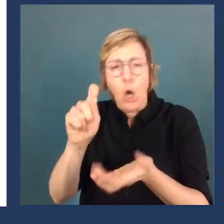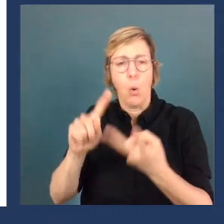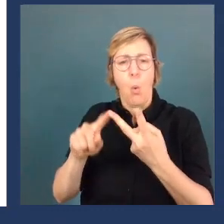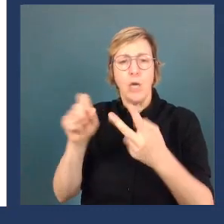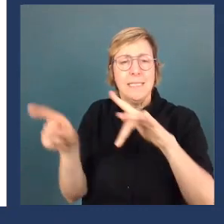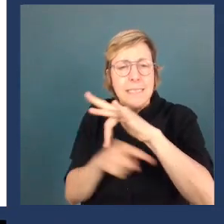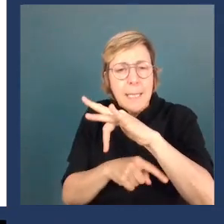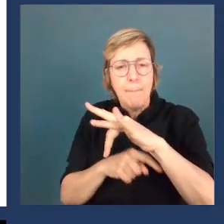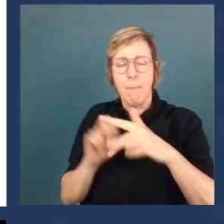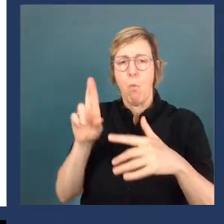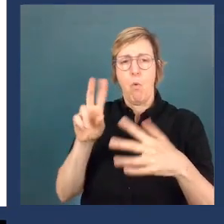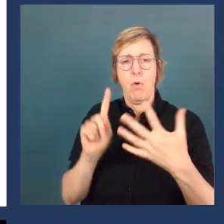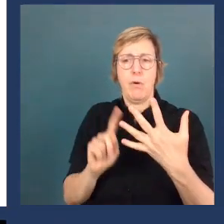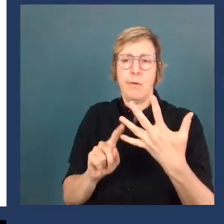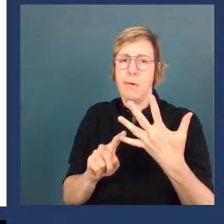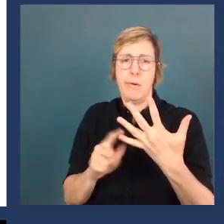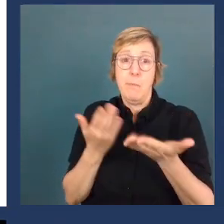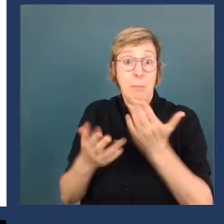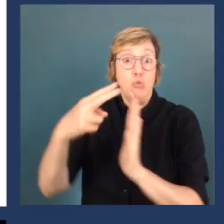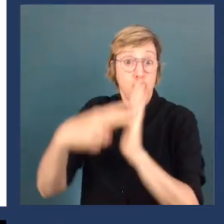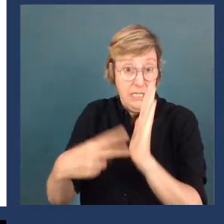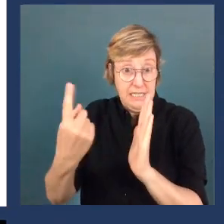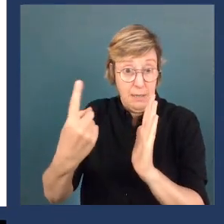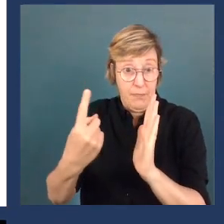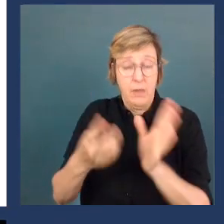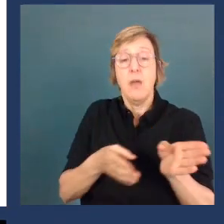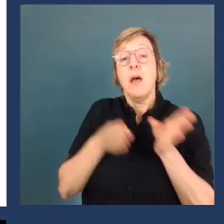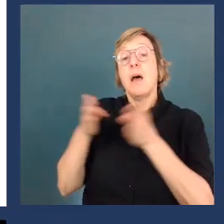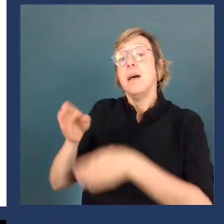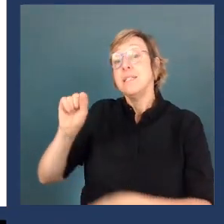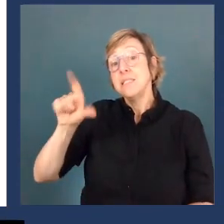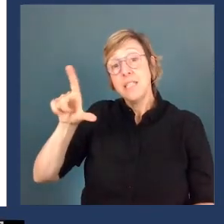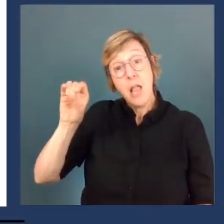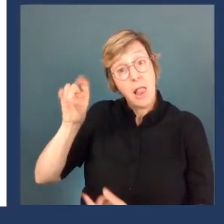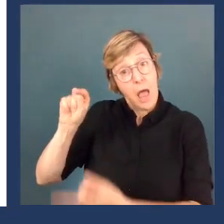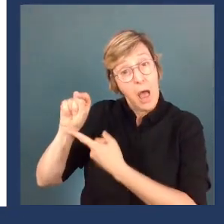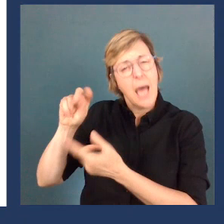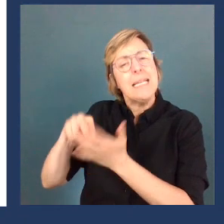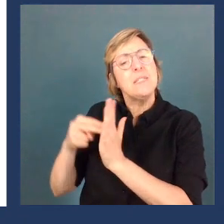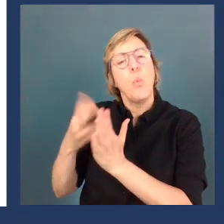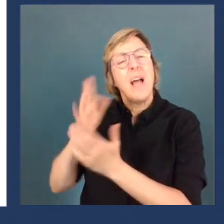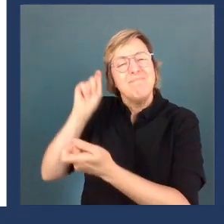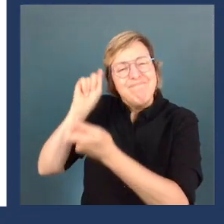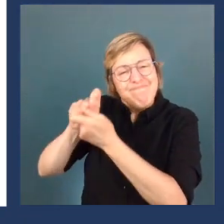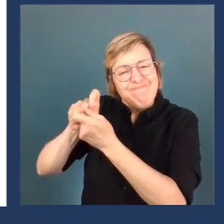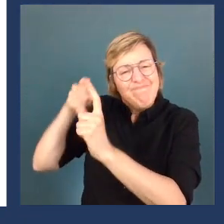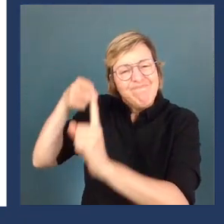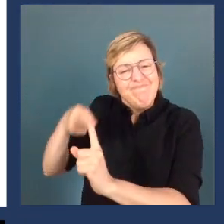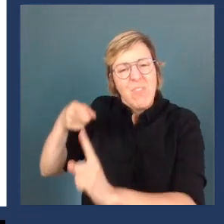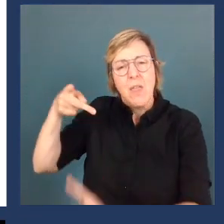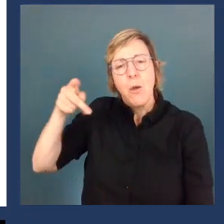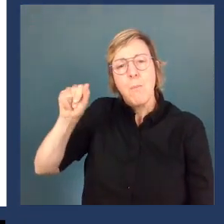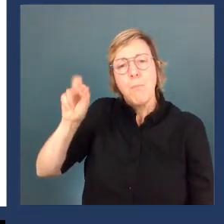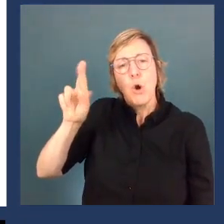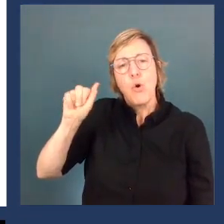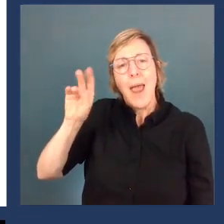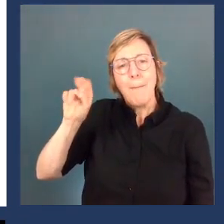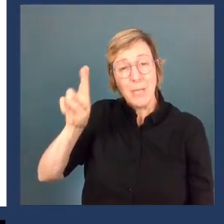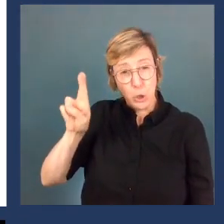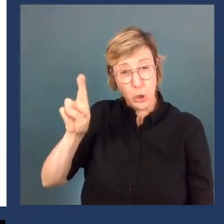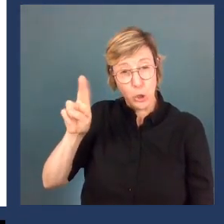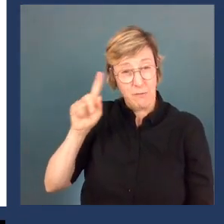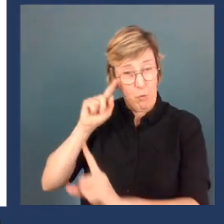or maybe perhaps deleting something. And the slot is a parameter that the computer needs to know to be able to execute that